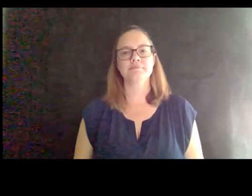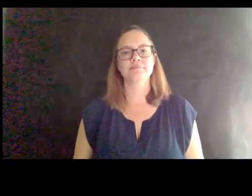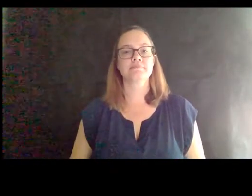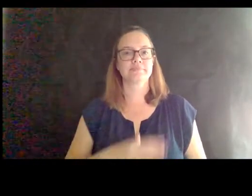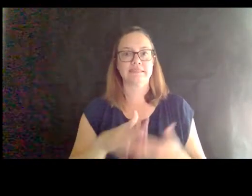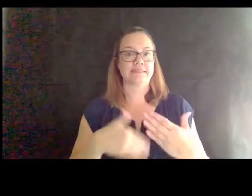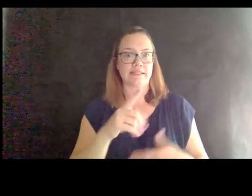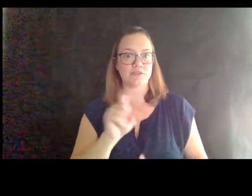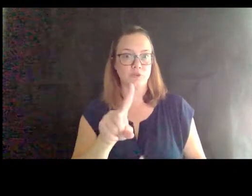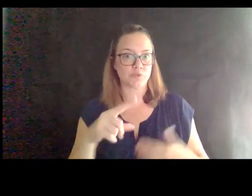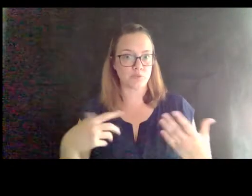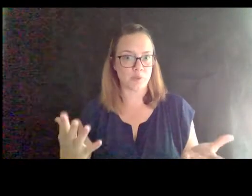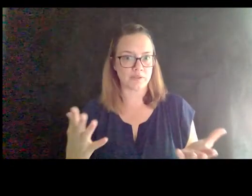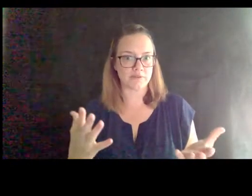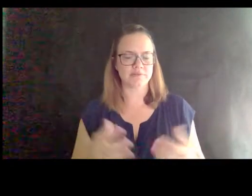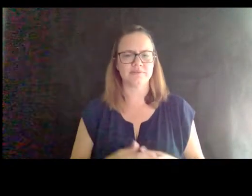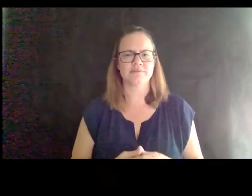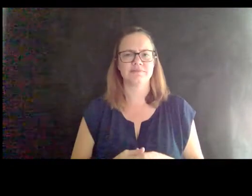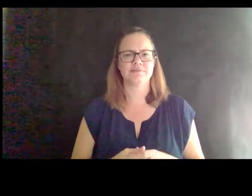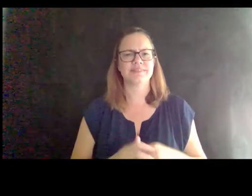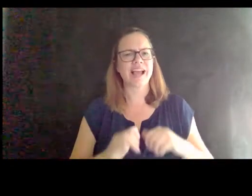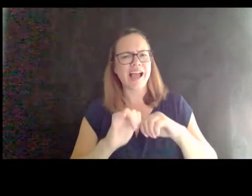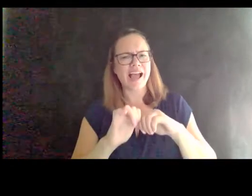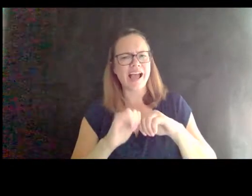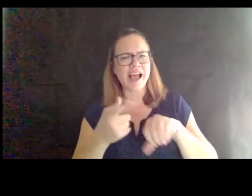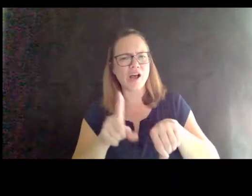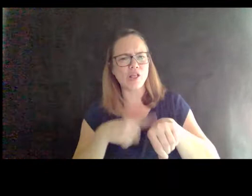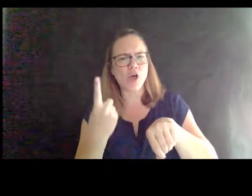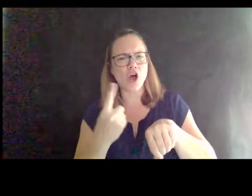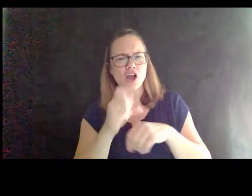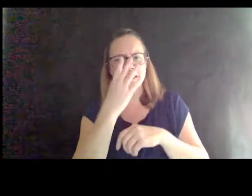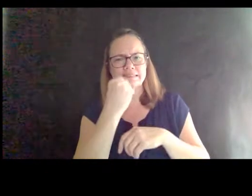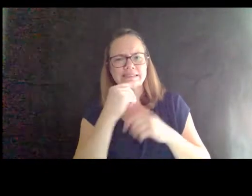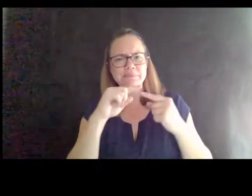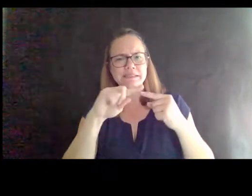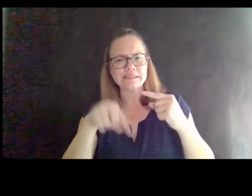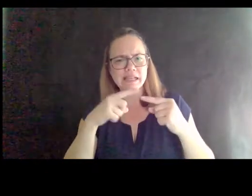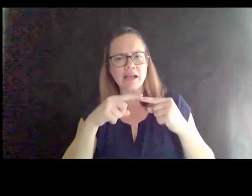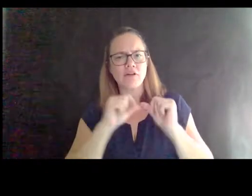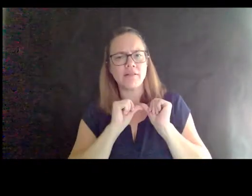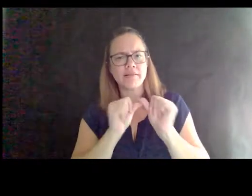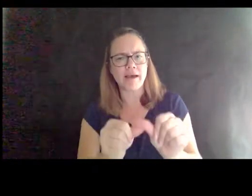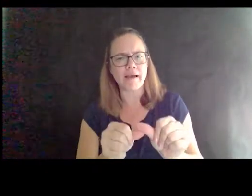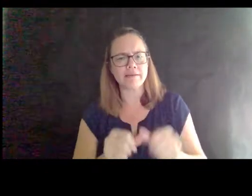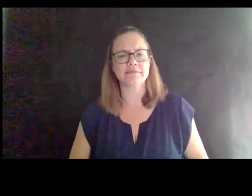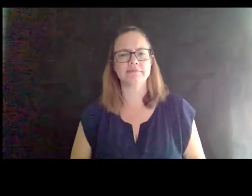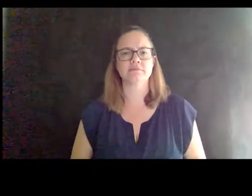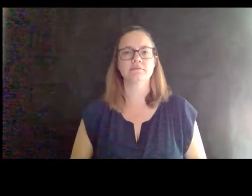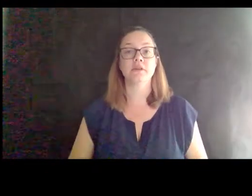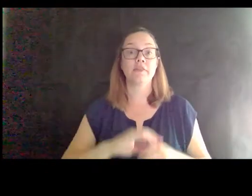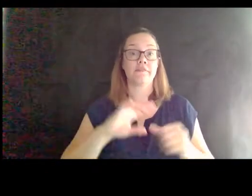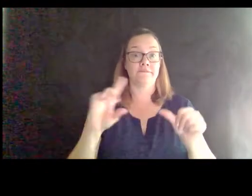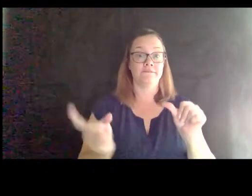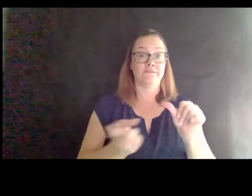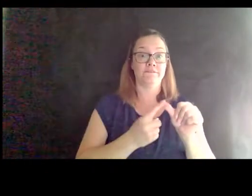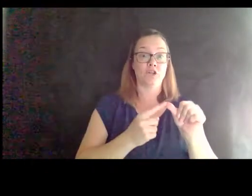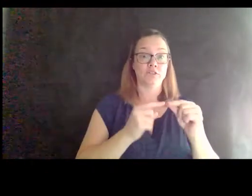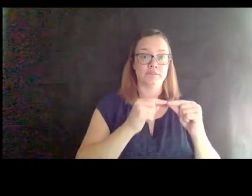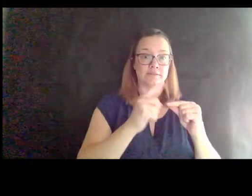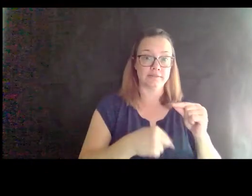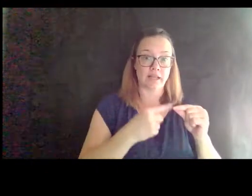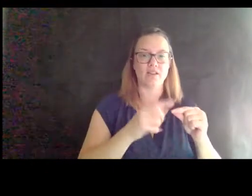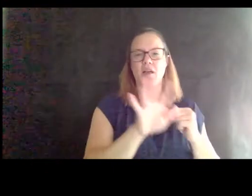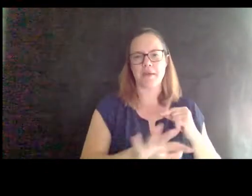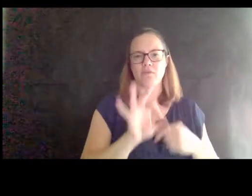So probably the next question is how long does a sleep cycle actually last? The first sleep cycle takes about